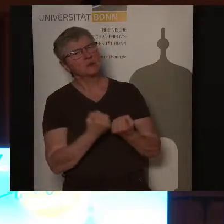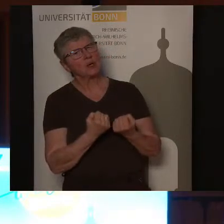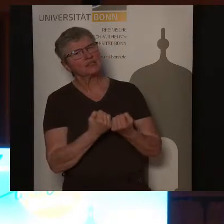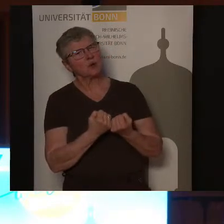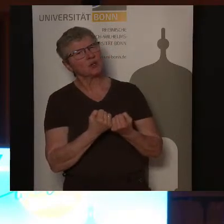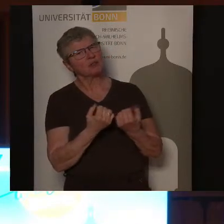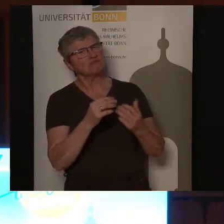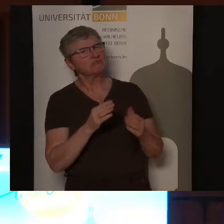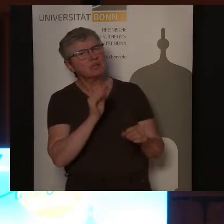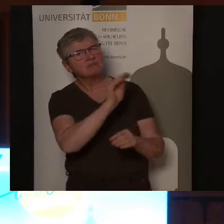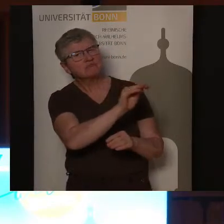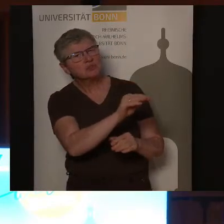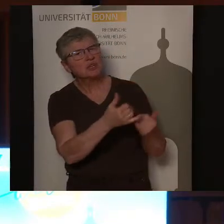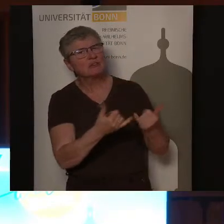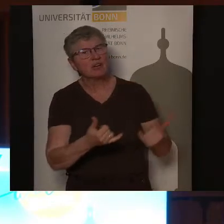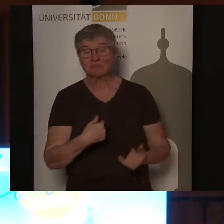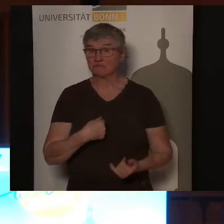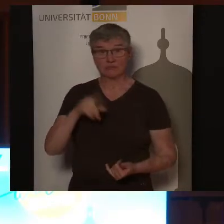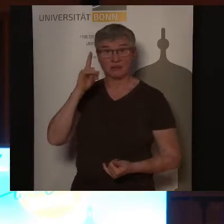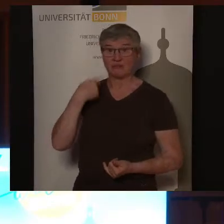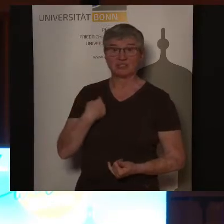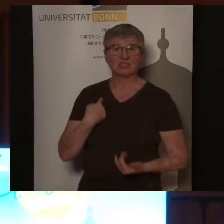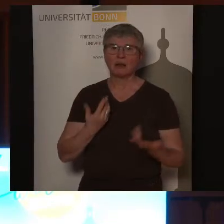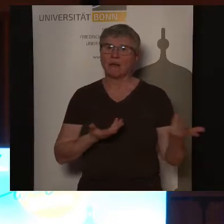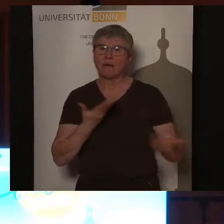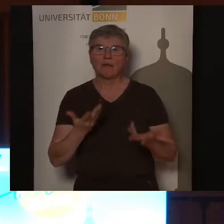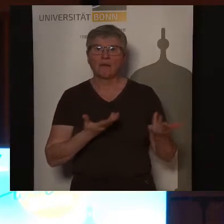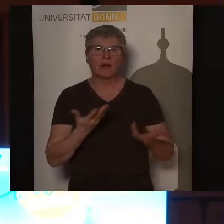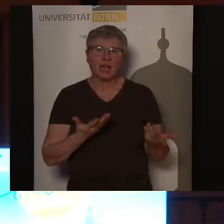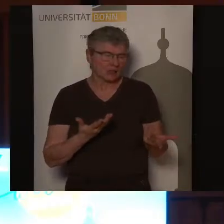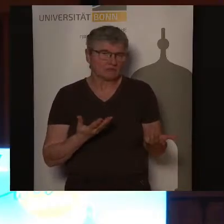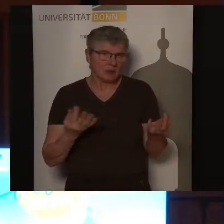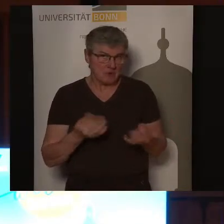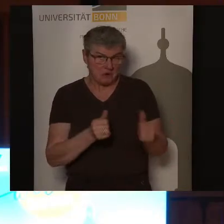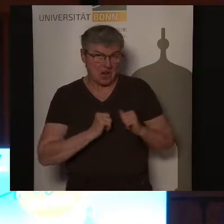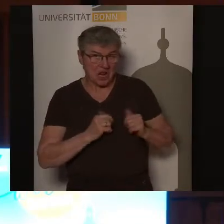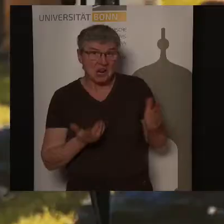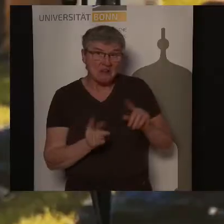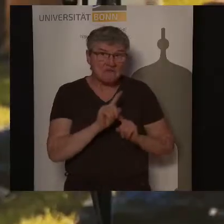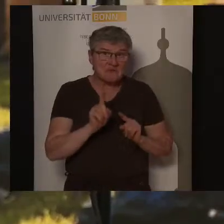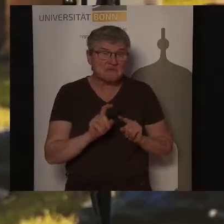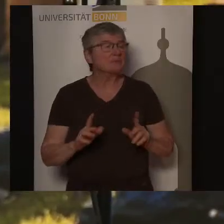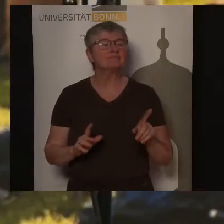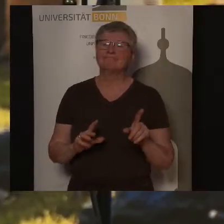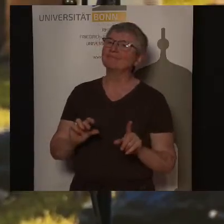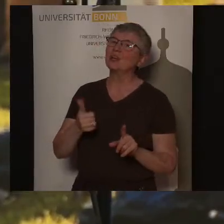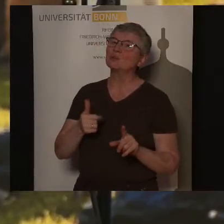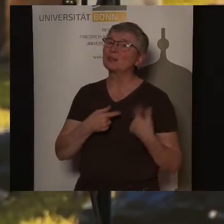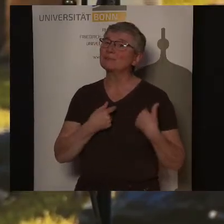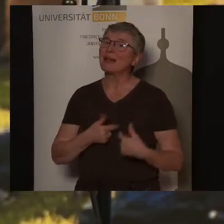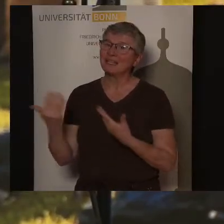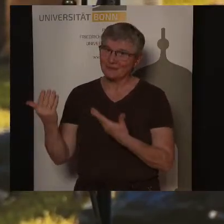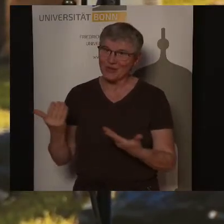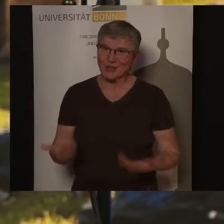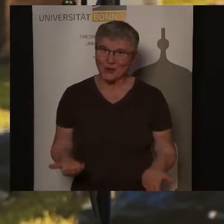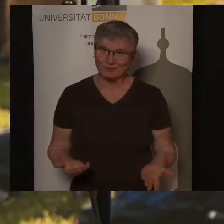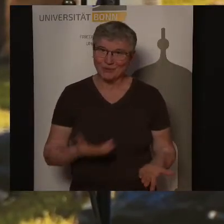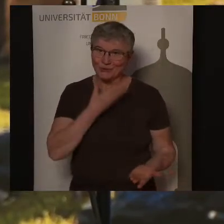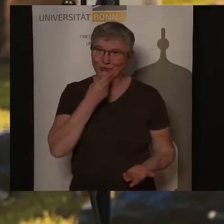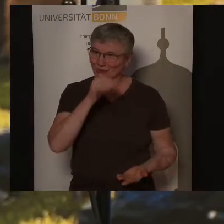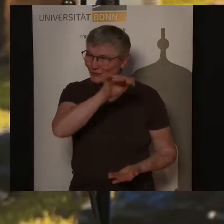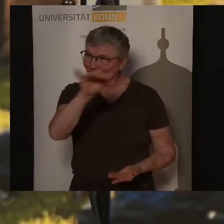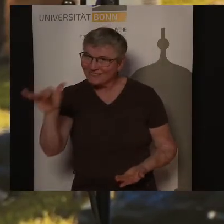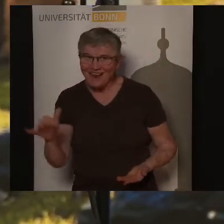turn to the ZSB? And what if I don't even know what I need help for, or in which field? Yeah, right.